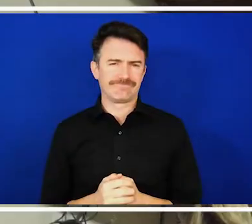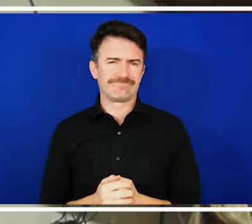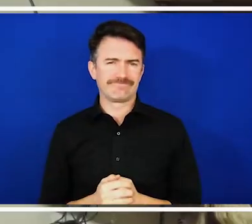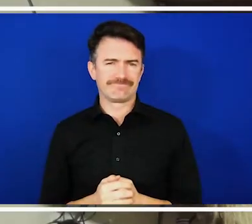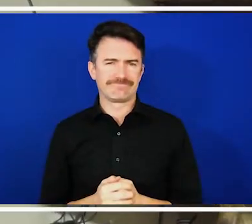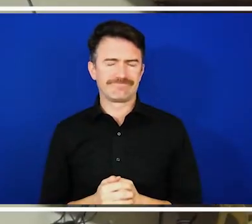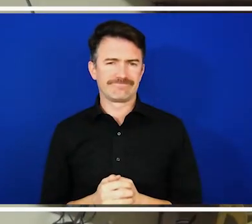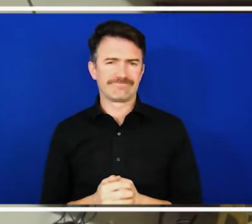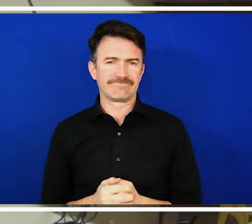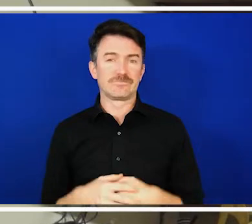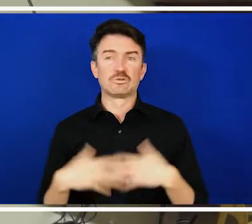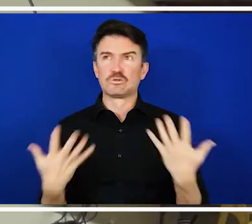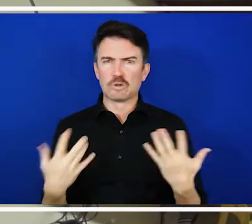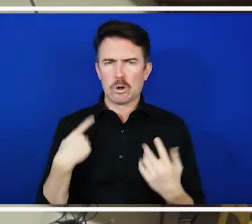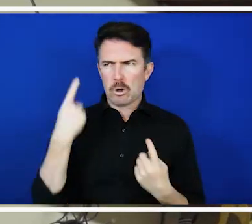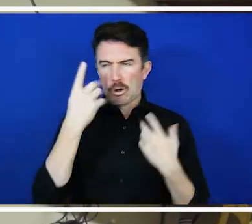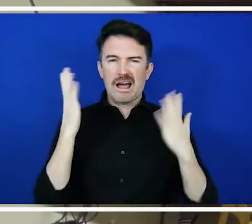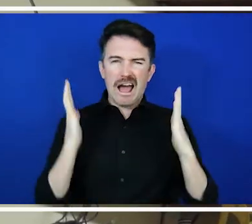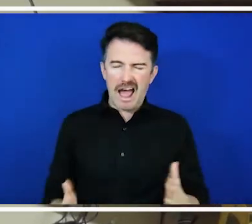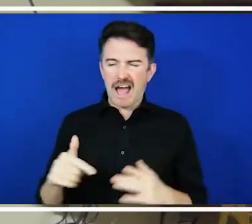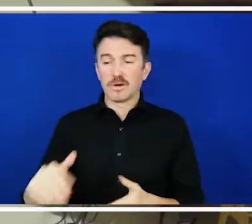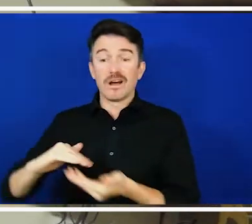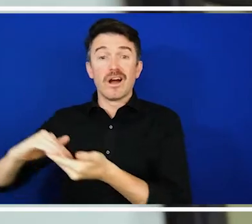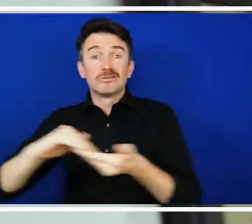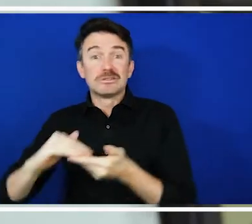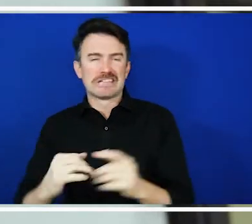We started knocking on the government's door much harder.